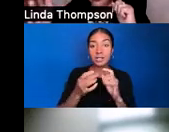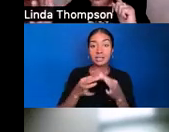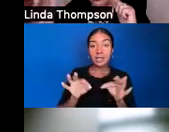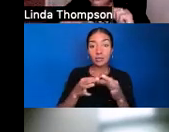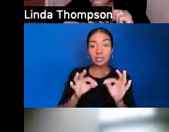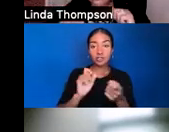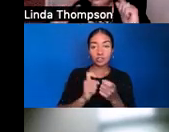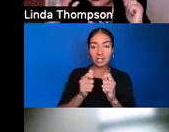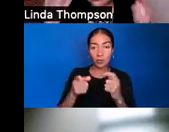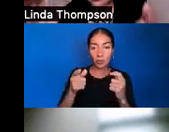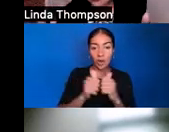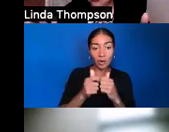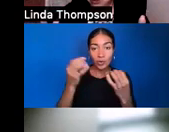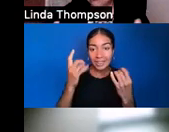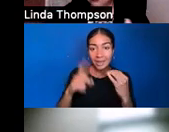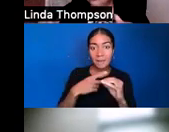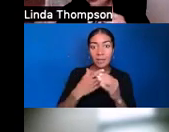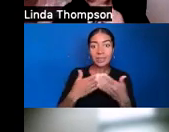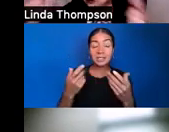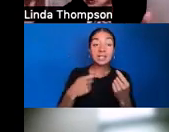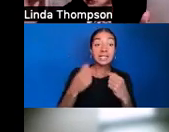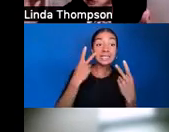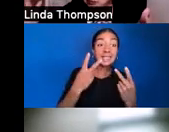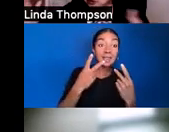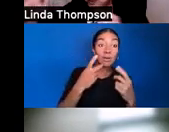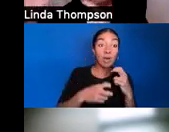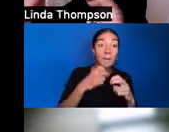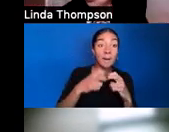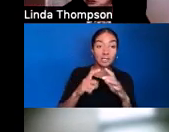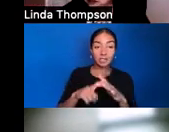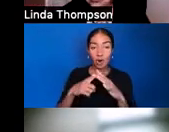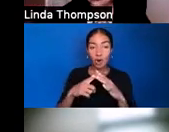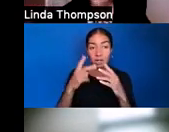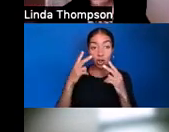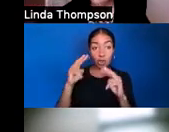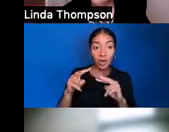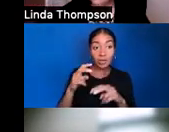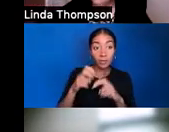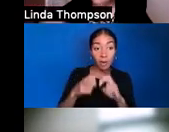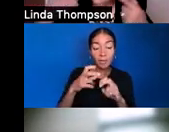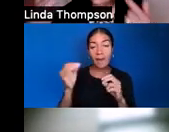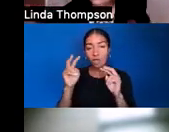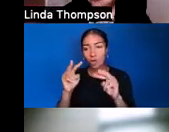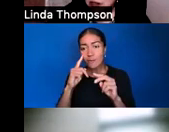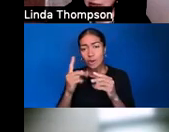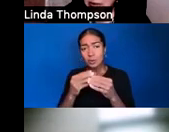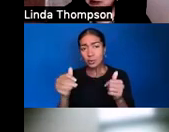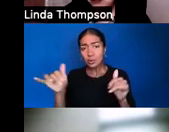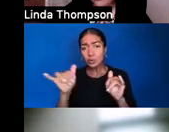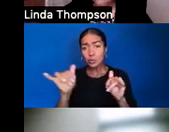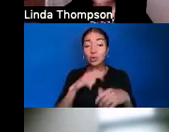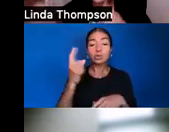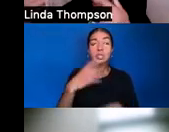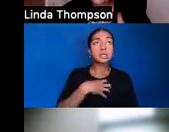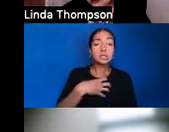thinking about things instead of seeing the problem. Start looking at the problem and looking for solutions. Don't just complain